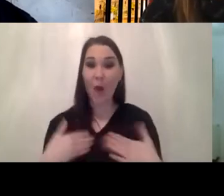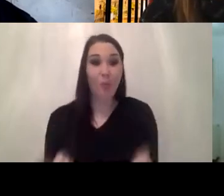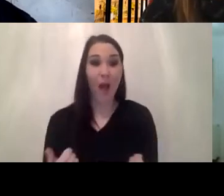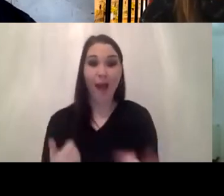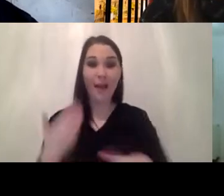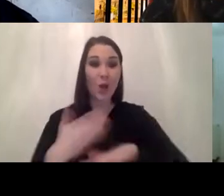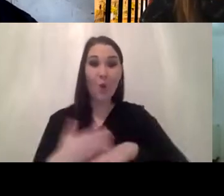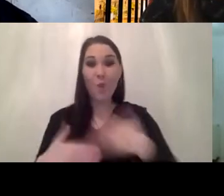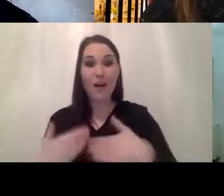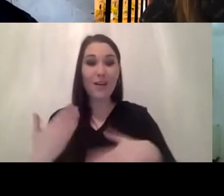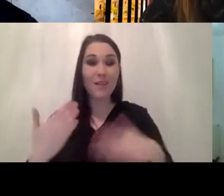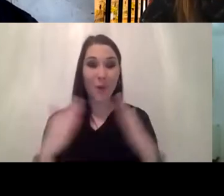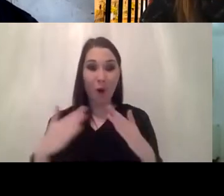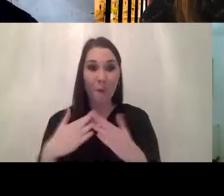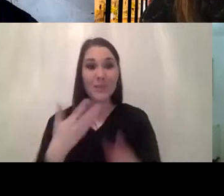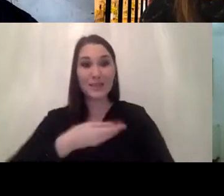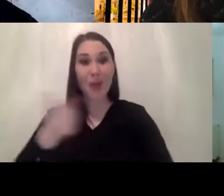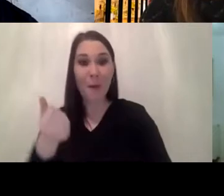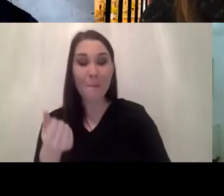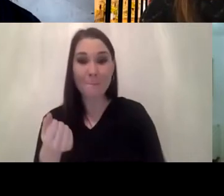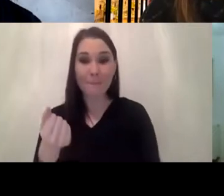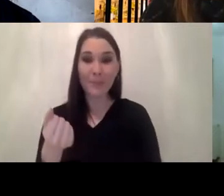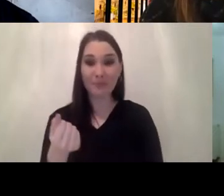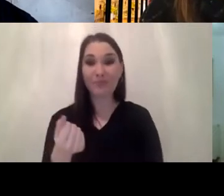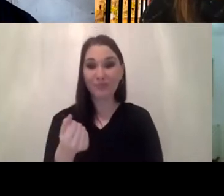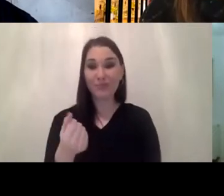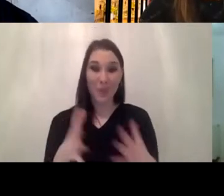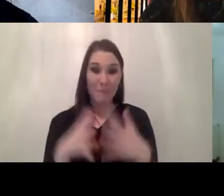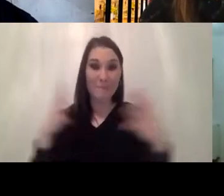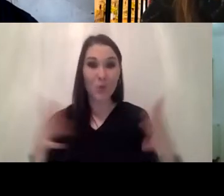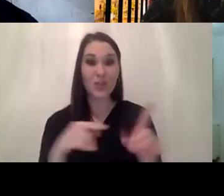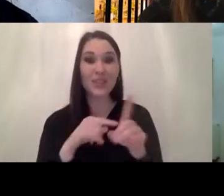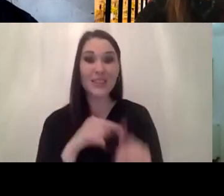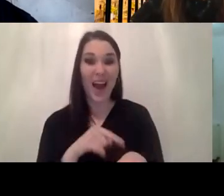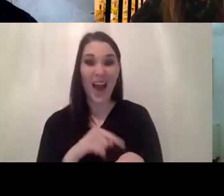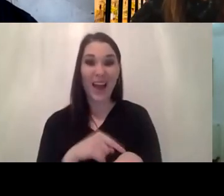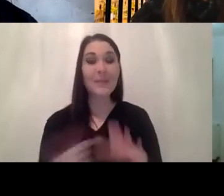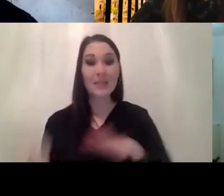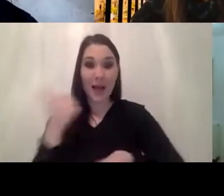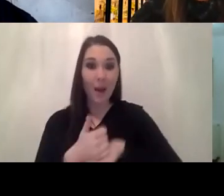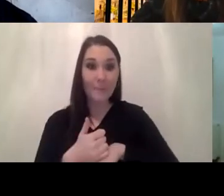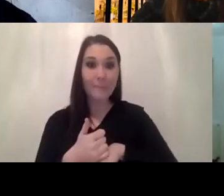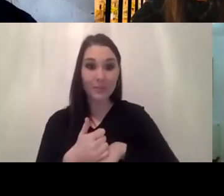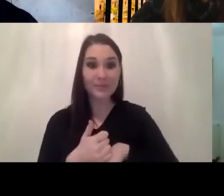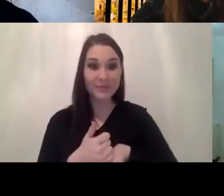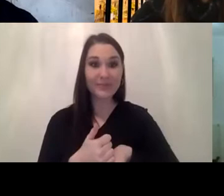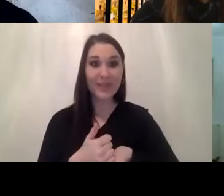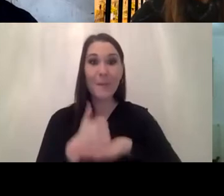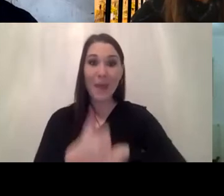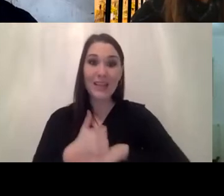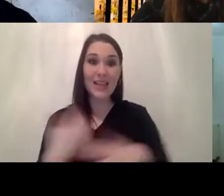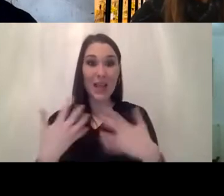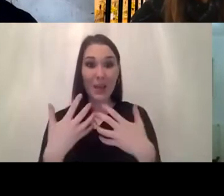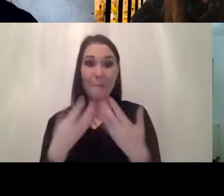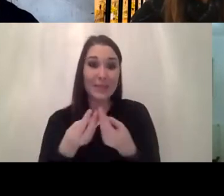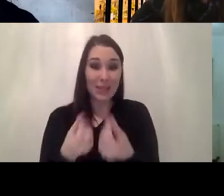had people that work remote some of the percent of the time, often. So we were set up to do that in terms of just having the basic materials. But that same